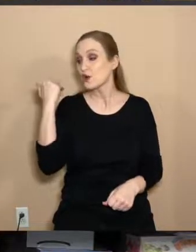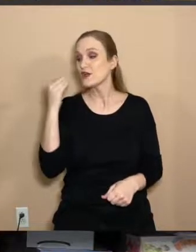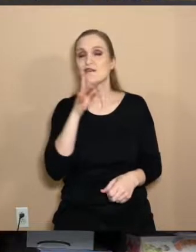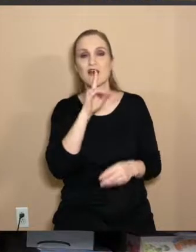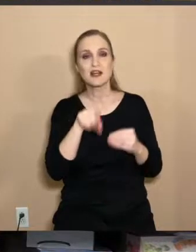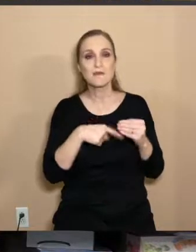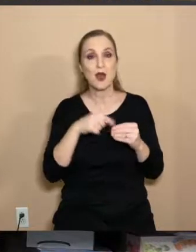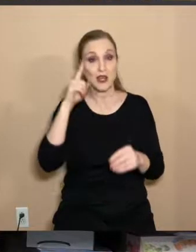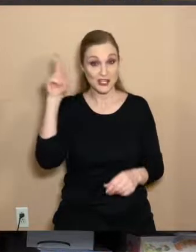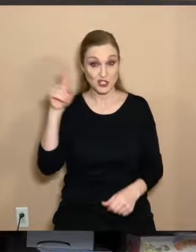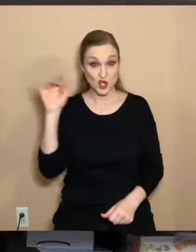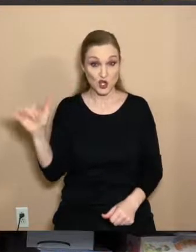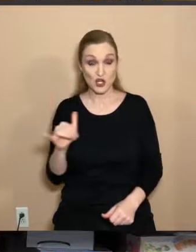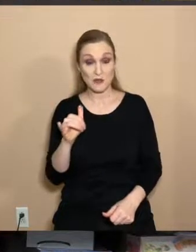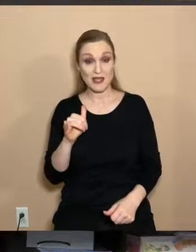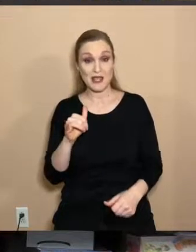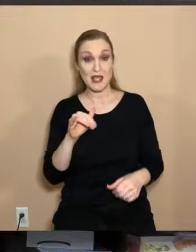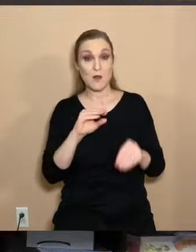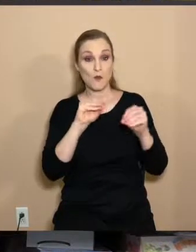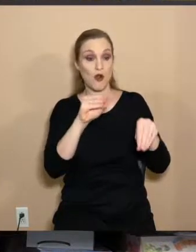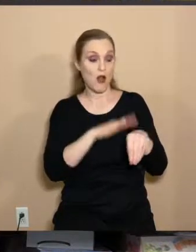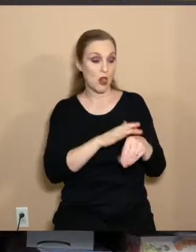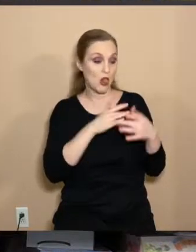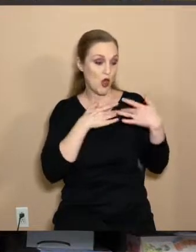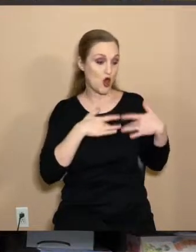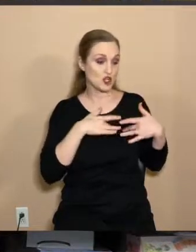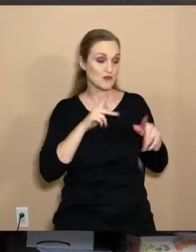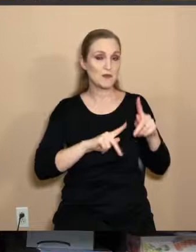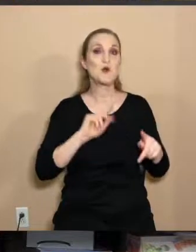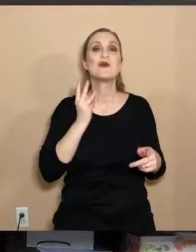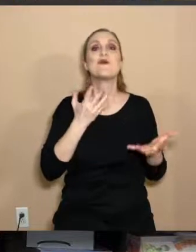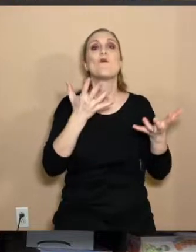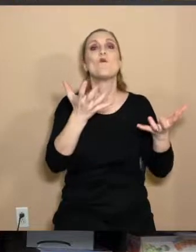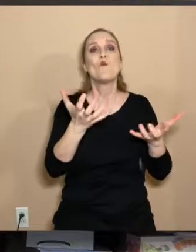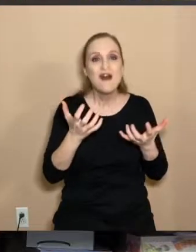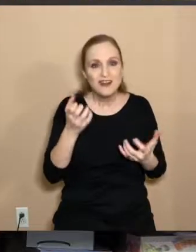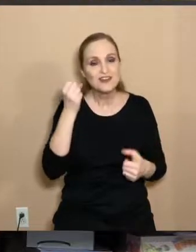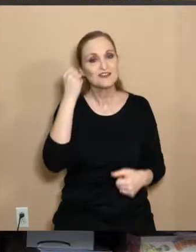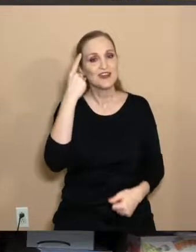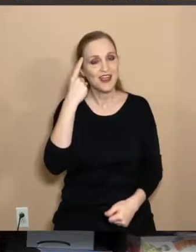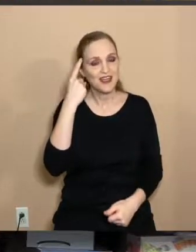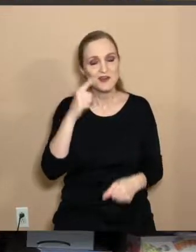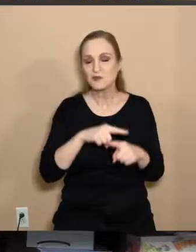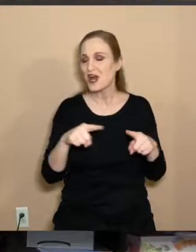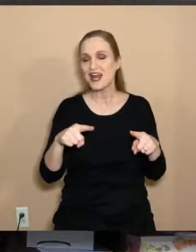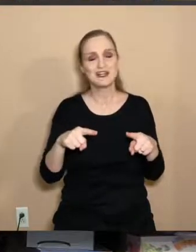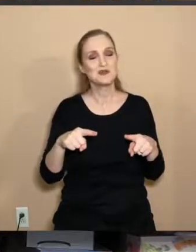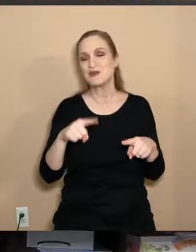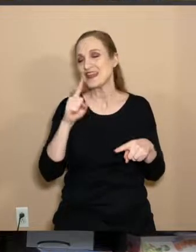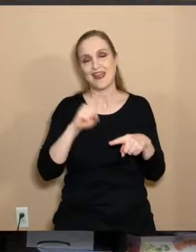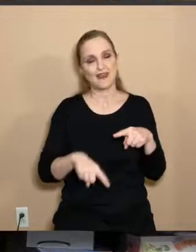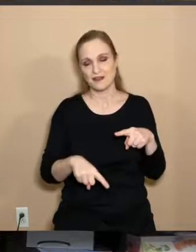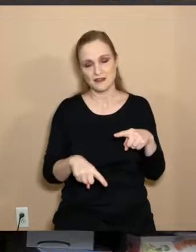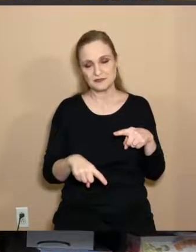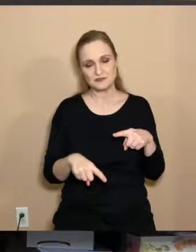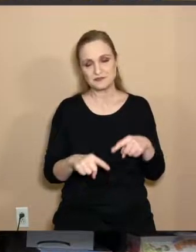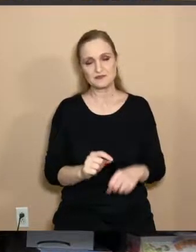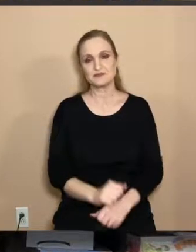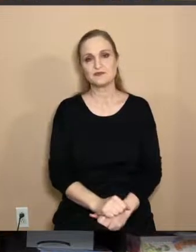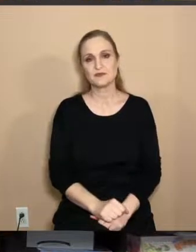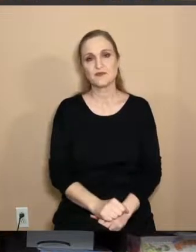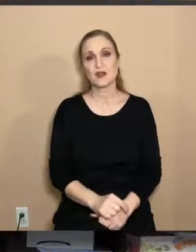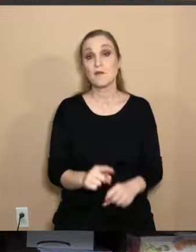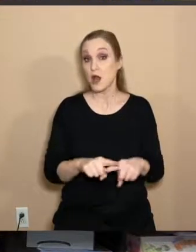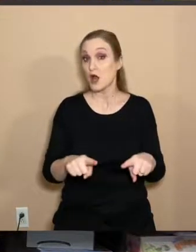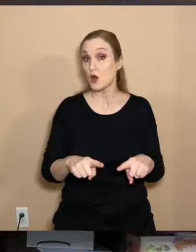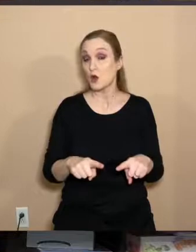about eternity being set on the hearts of man. We want to figure it out. We want to understand it, but we're not capable of understanding it. But